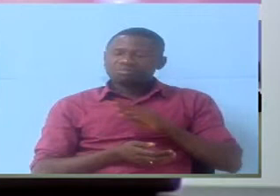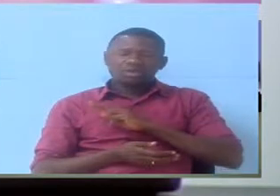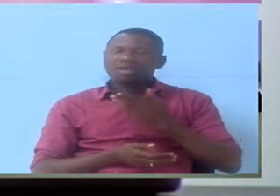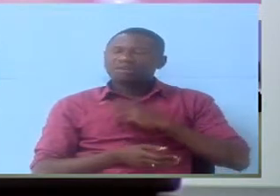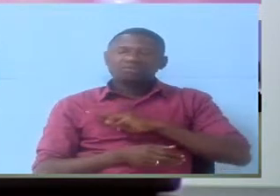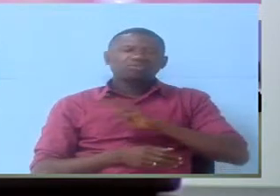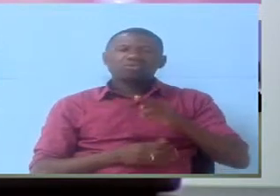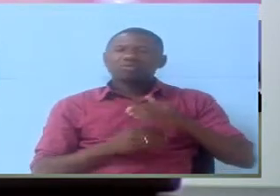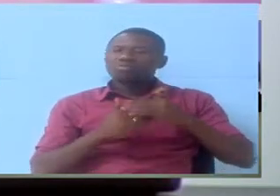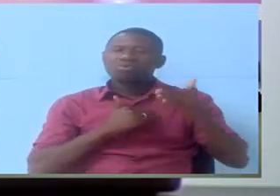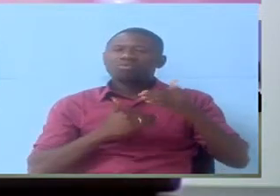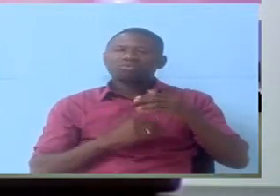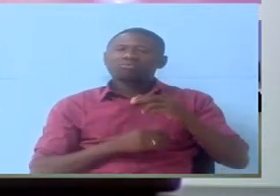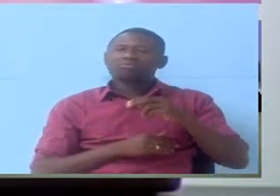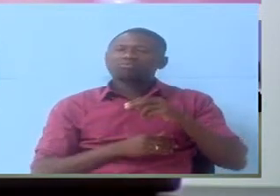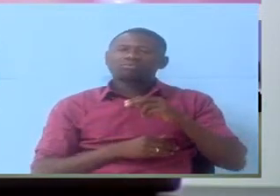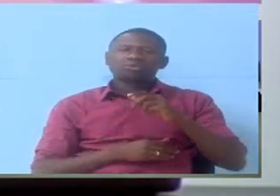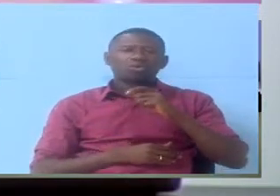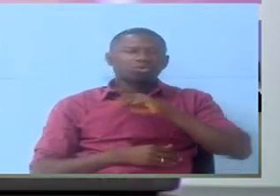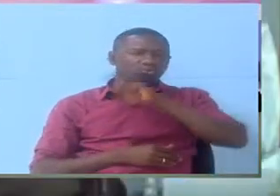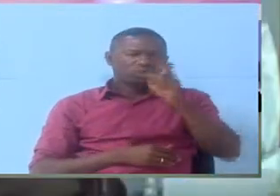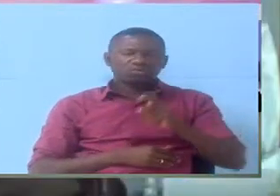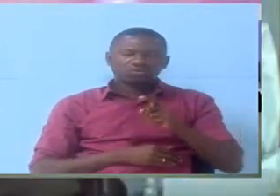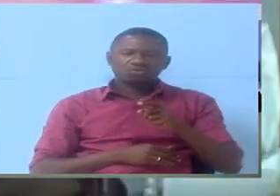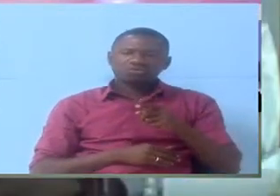kalso do godam be nyinin kalamin.